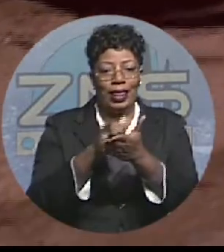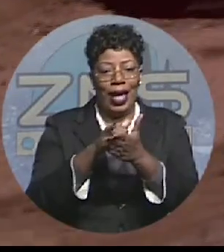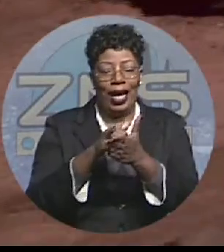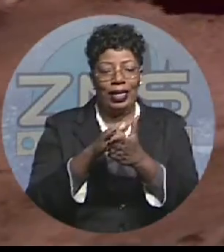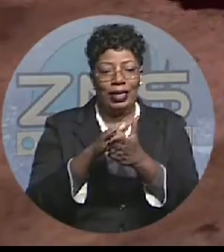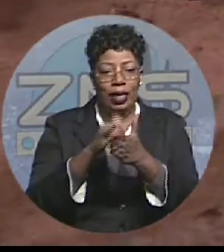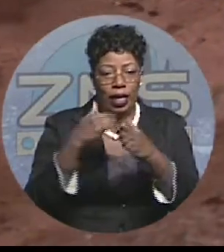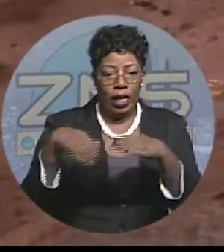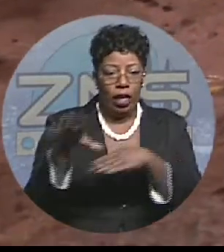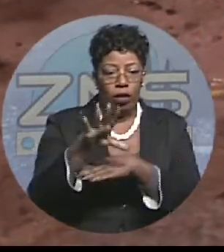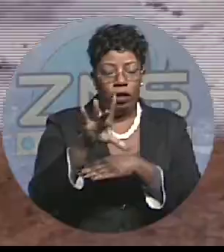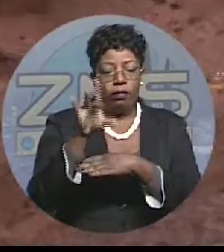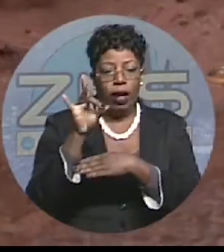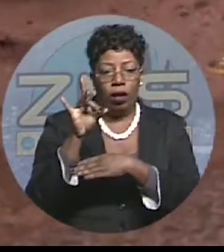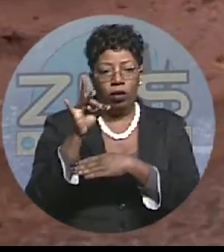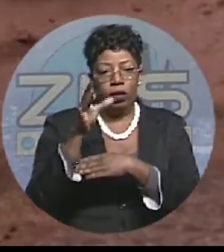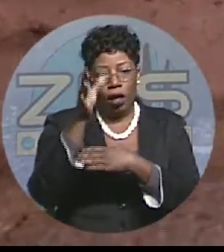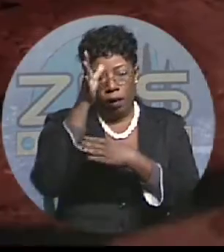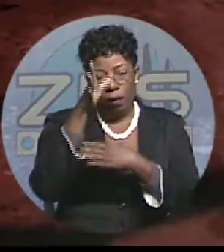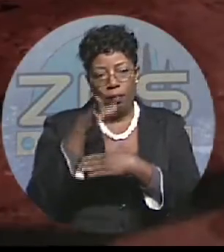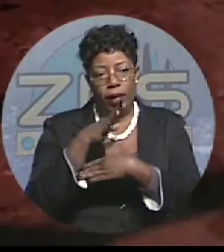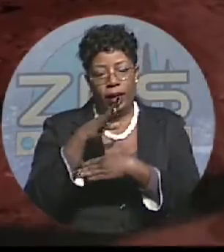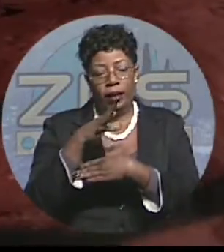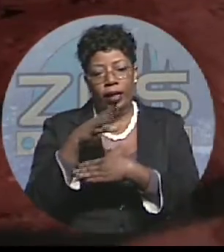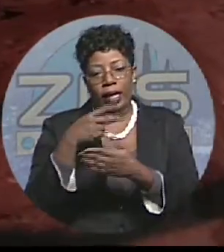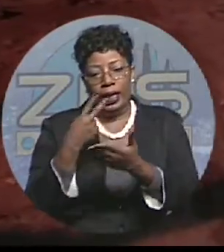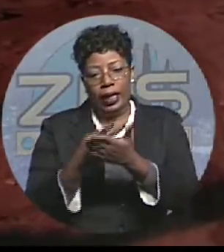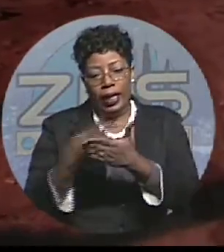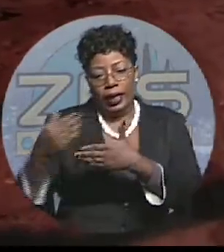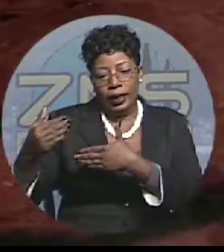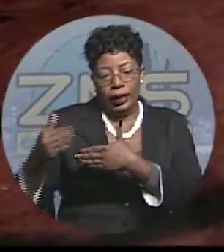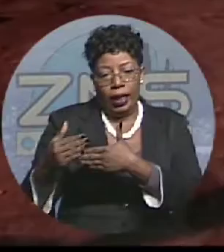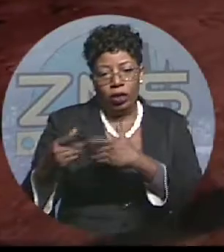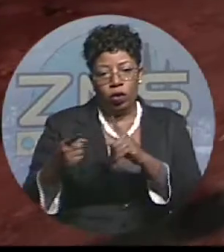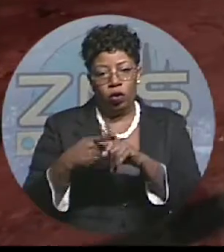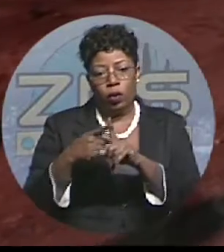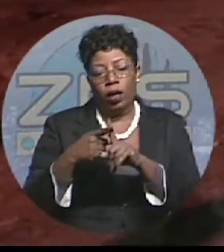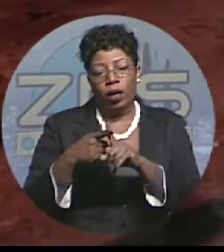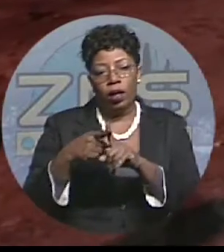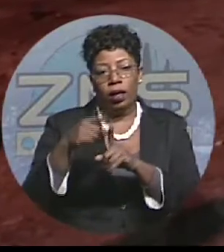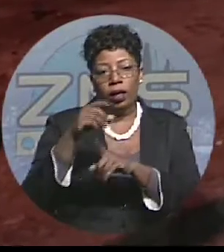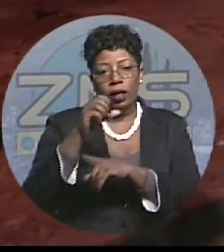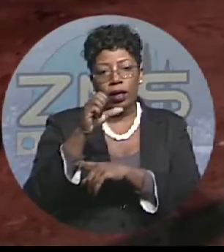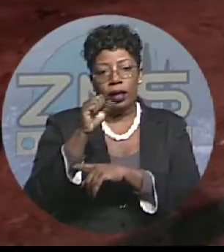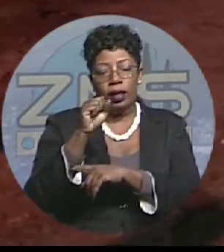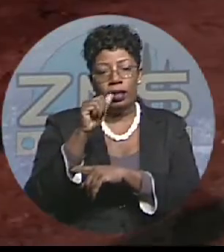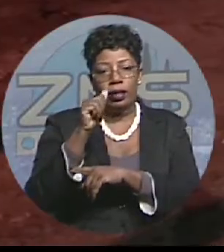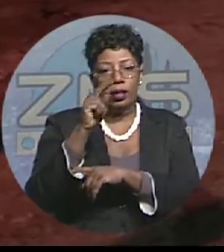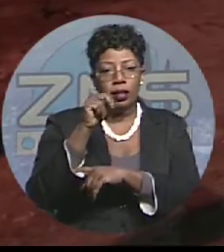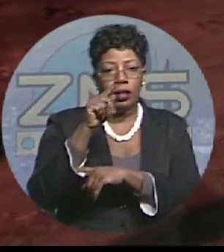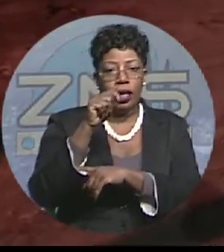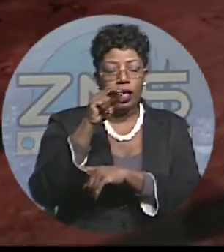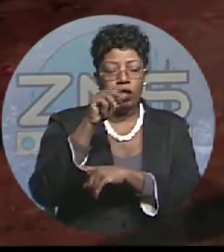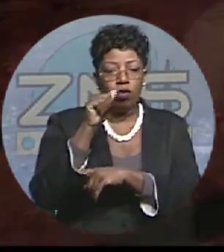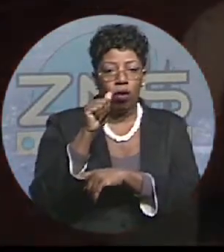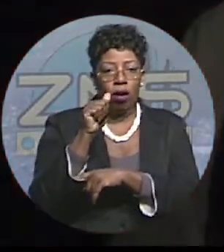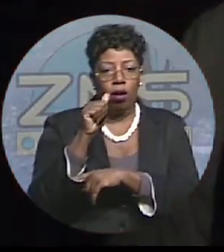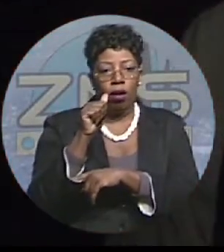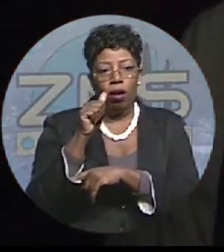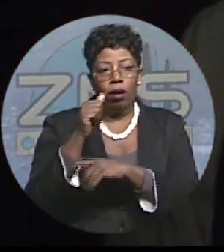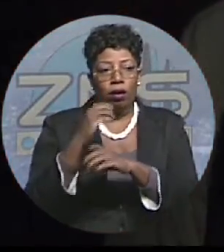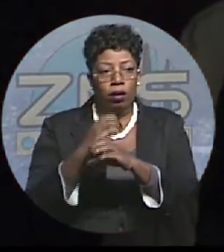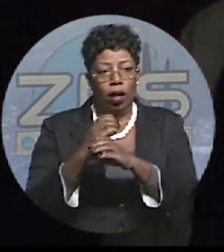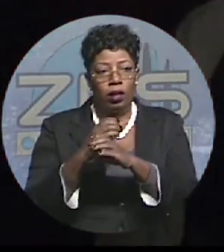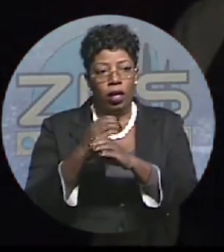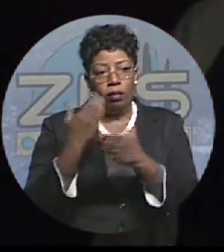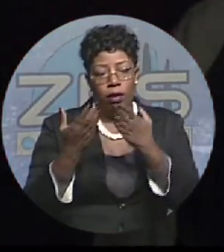male lying next to a silver Nissan Sentra. Our preliminary information is that this individual